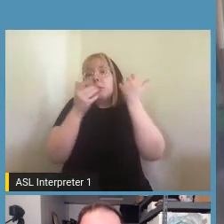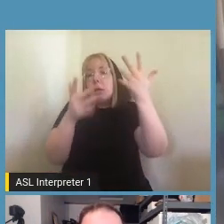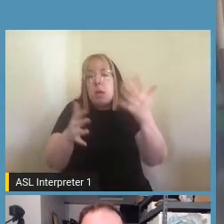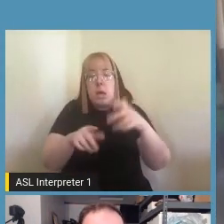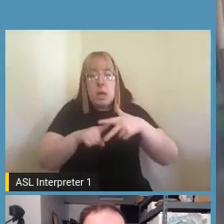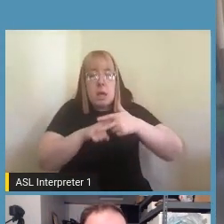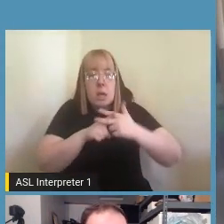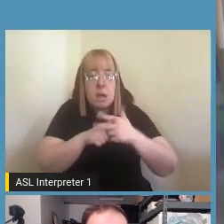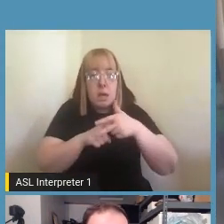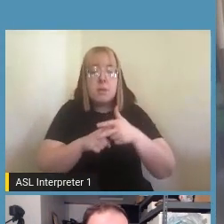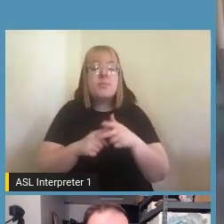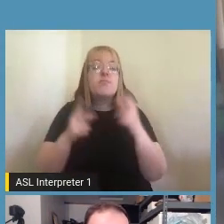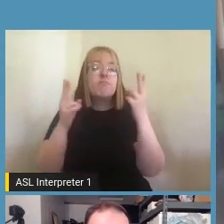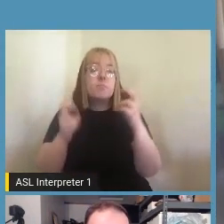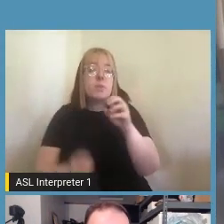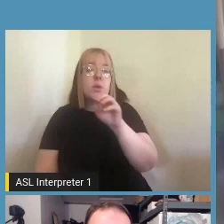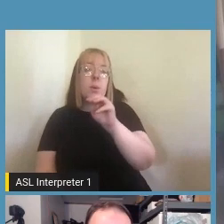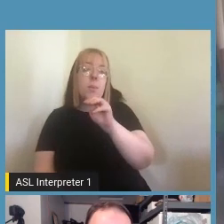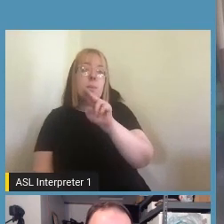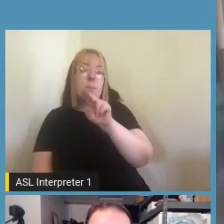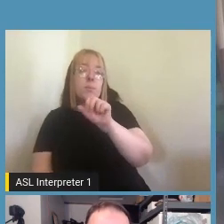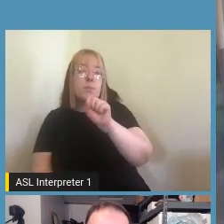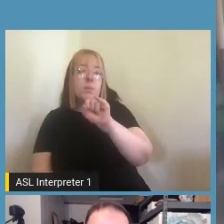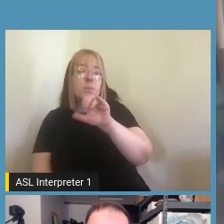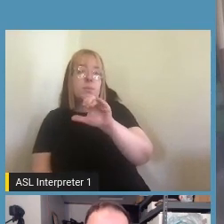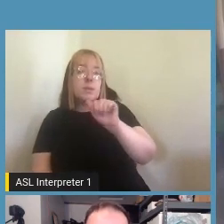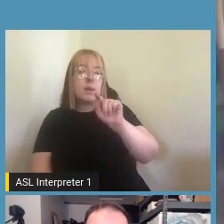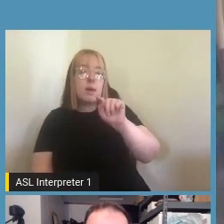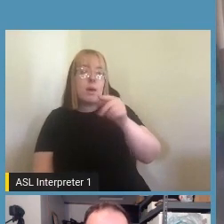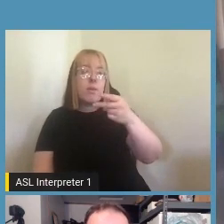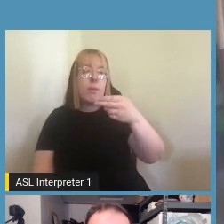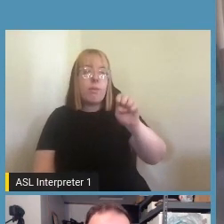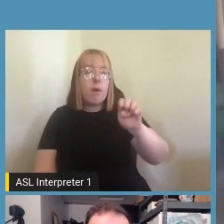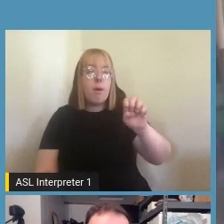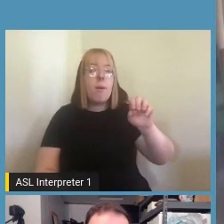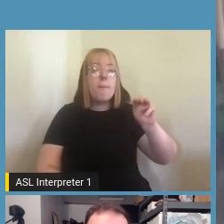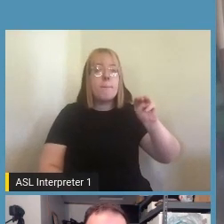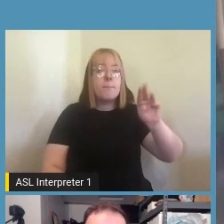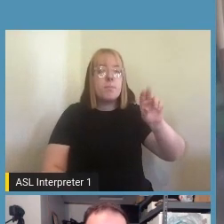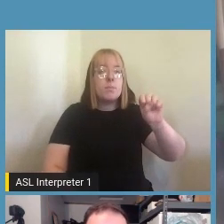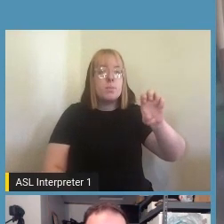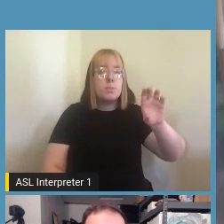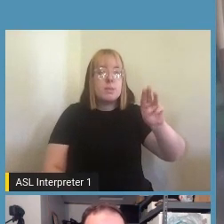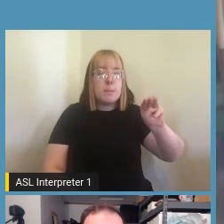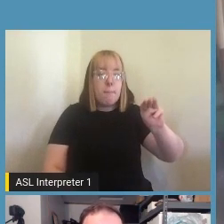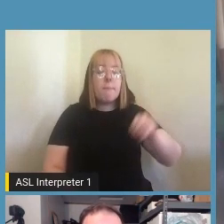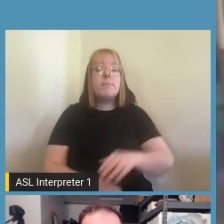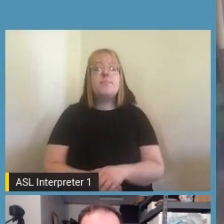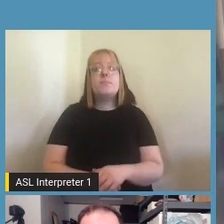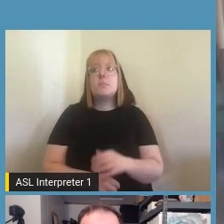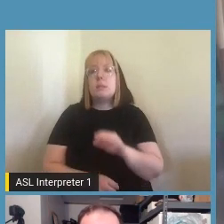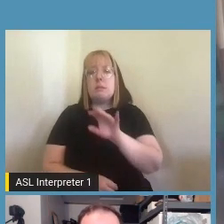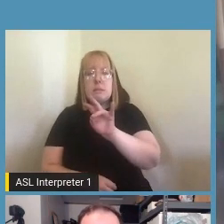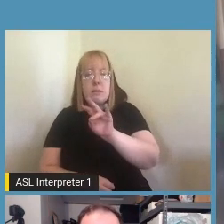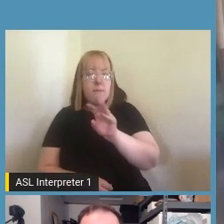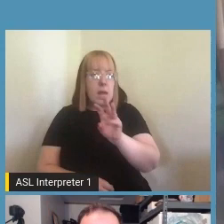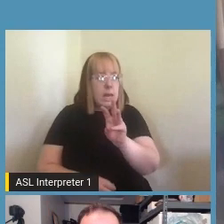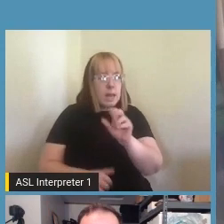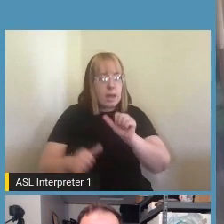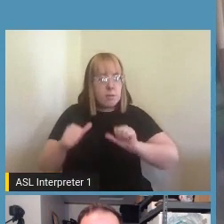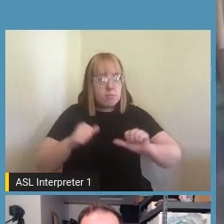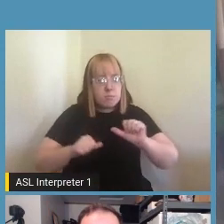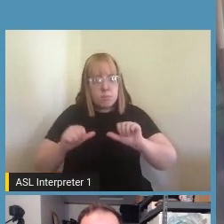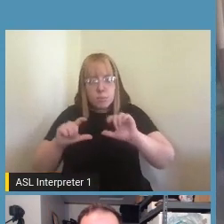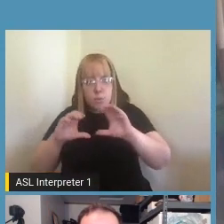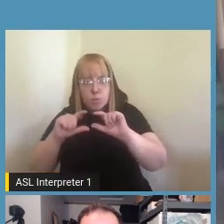called Music at the Museum. There was probably about 7 or 8 different musical groups who came in and performed in our gallery in the